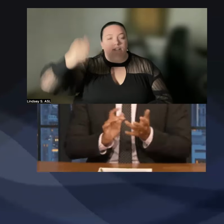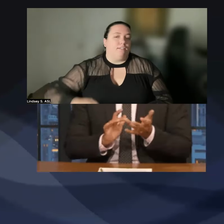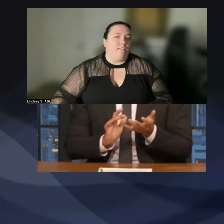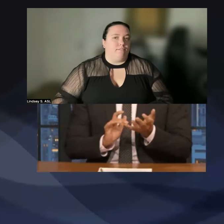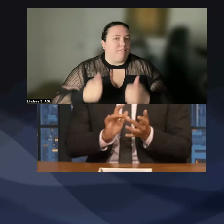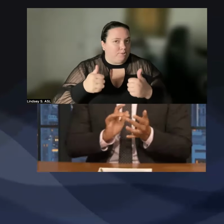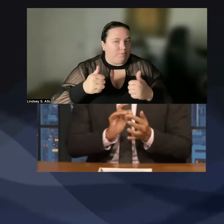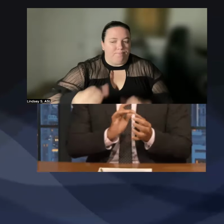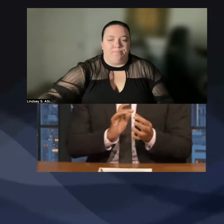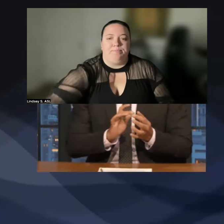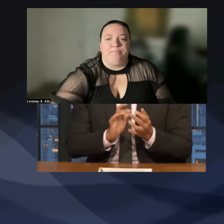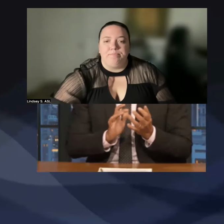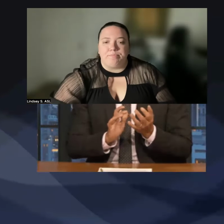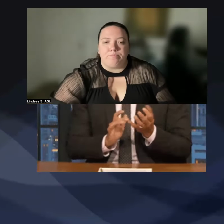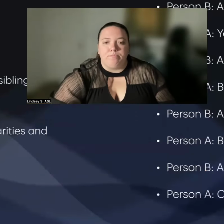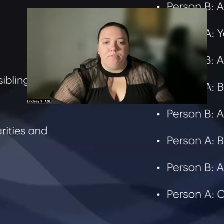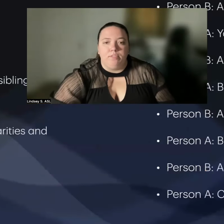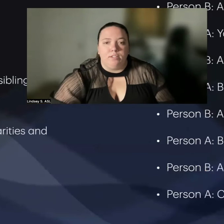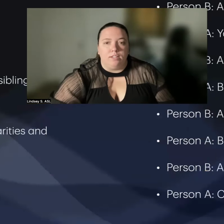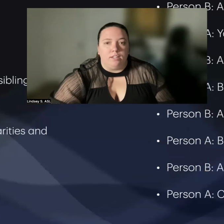youngest. Cool.